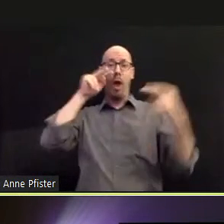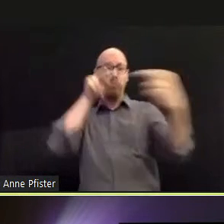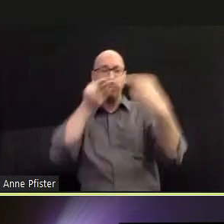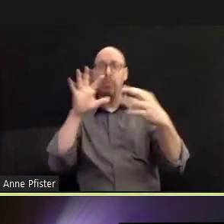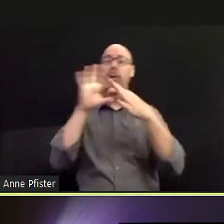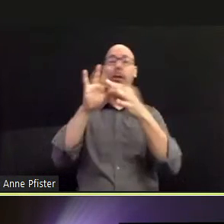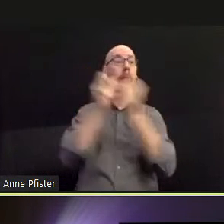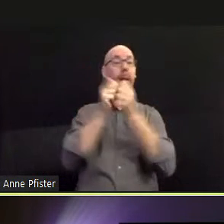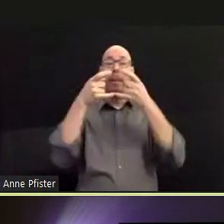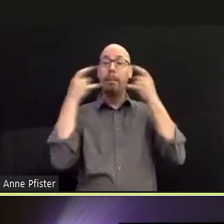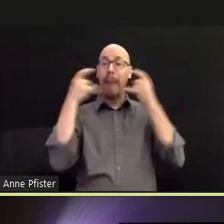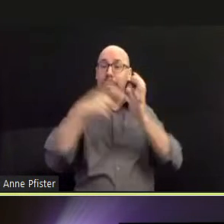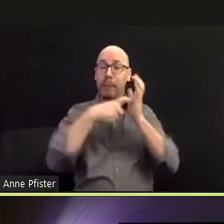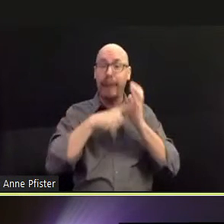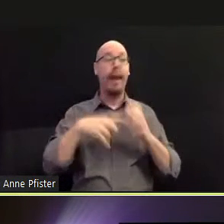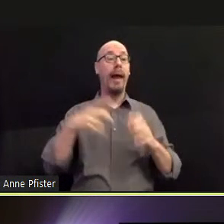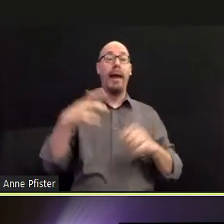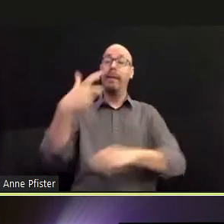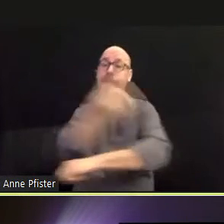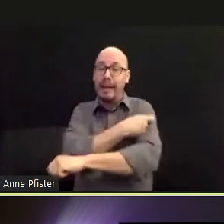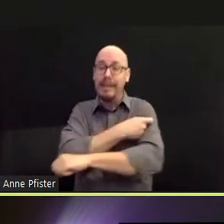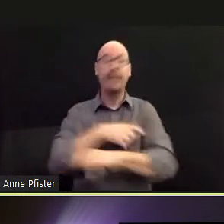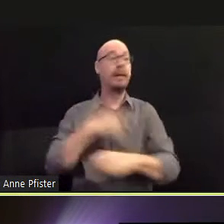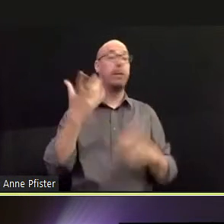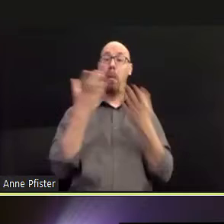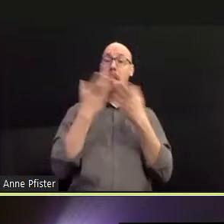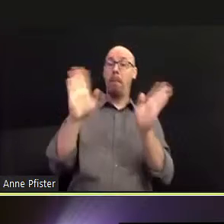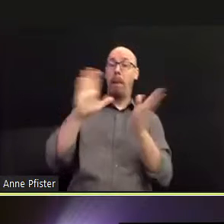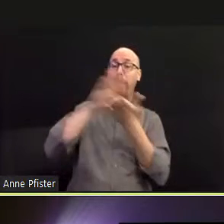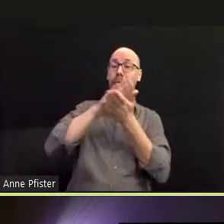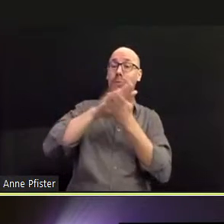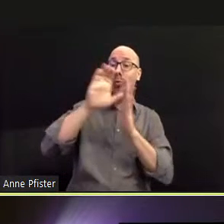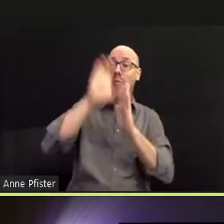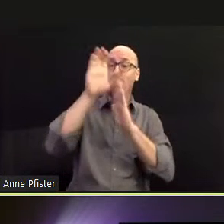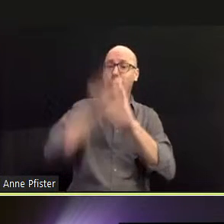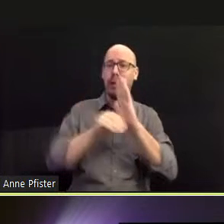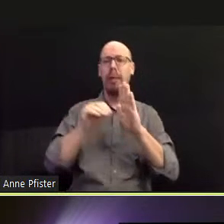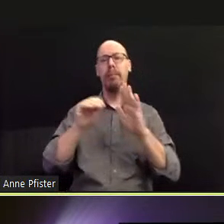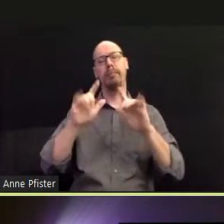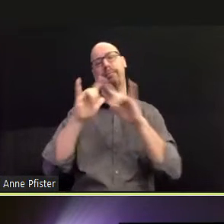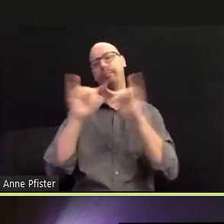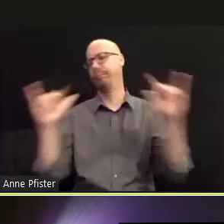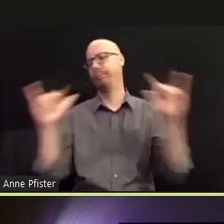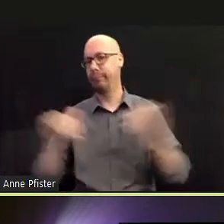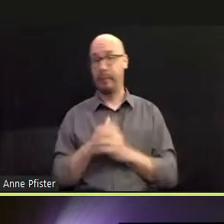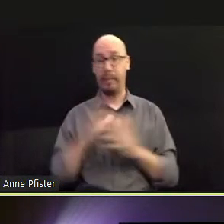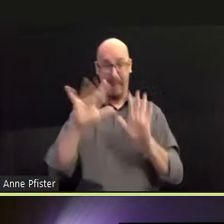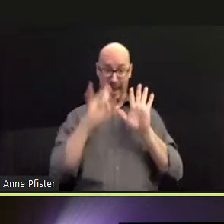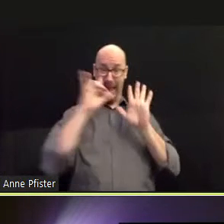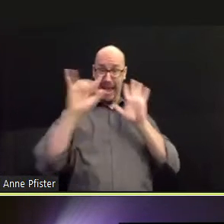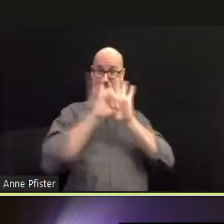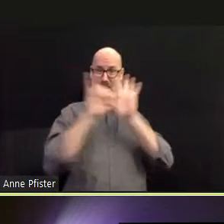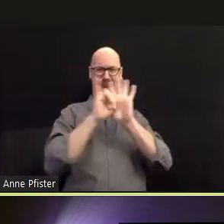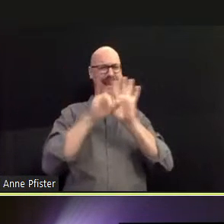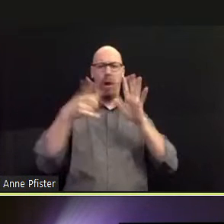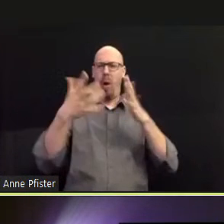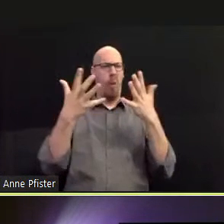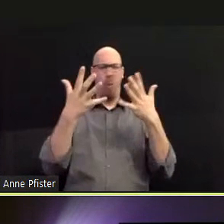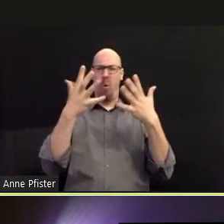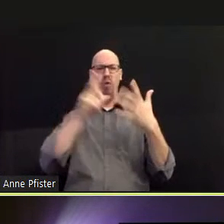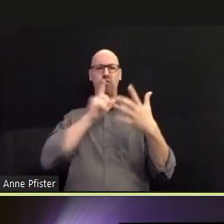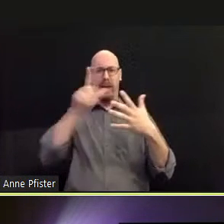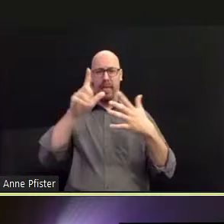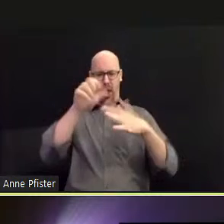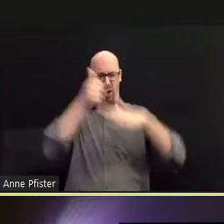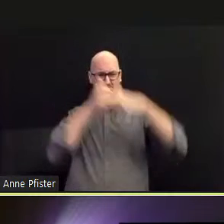and vaccines, public school curricula, etc. Identity underpins much of the debates